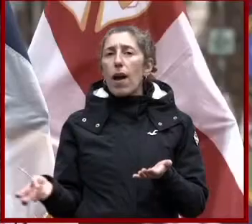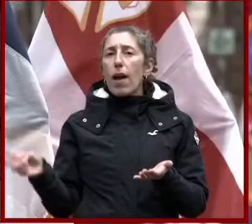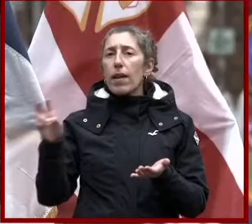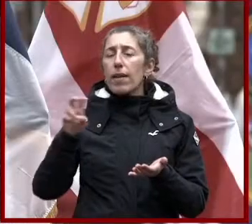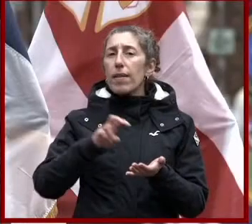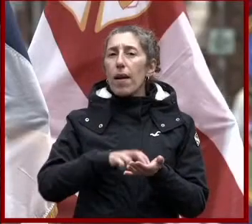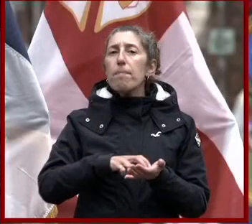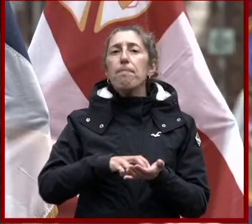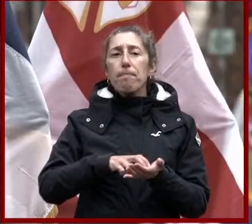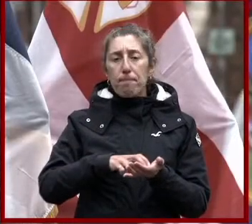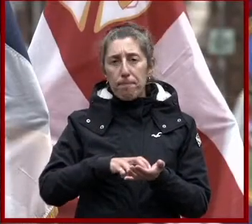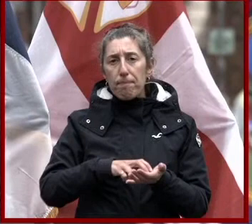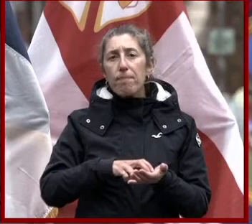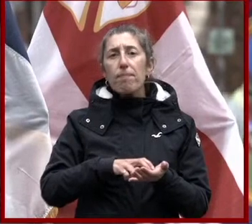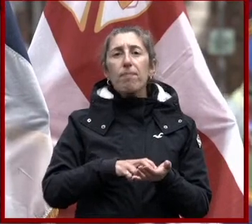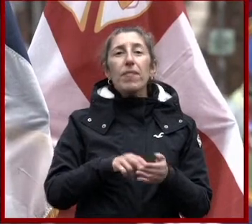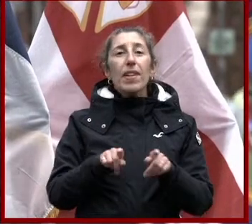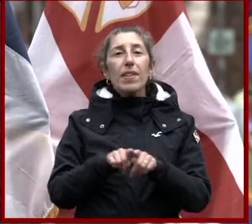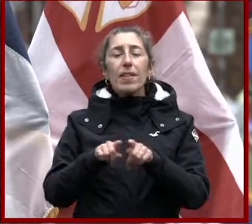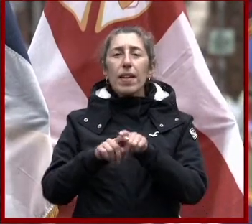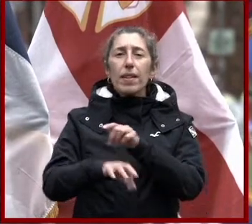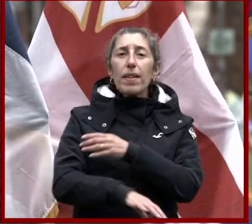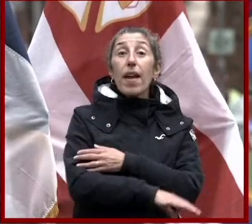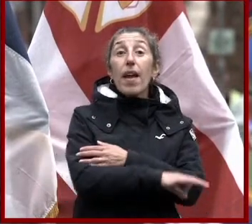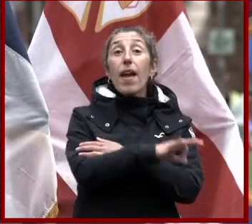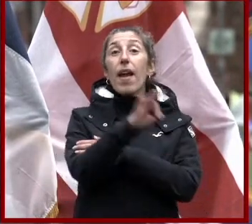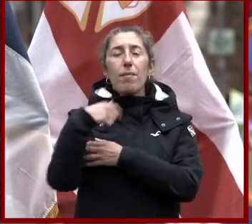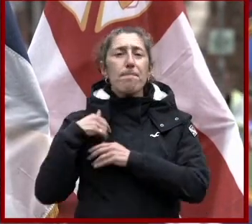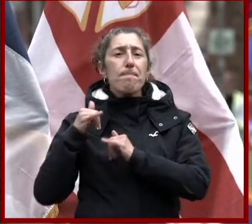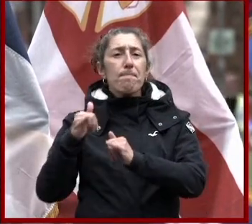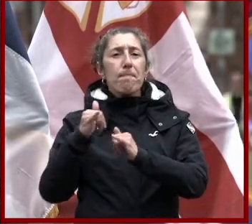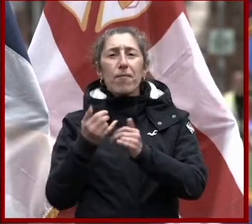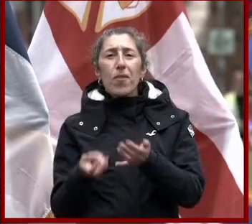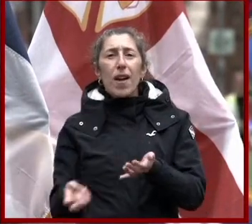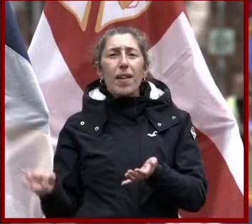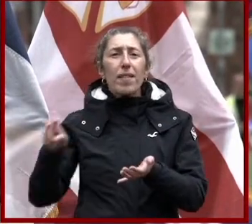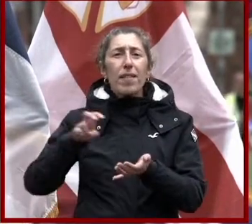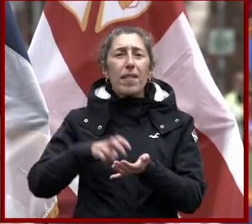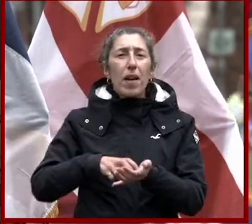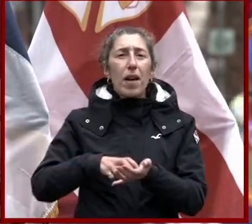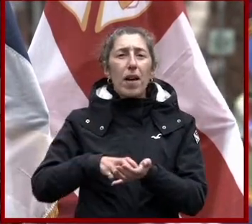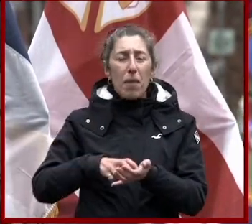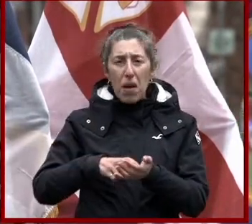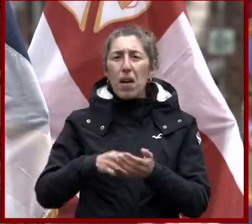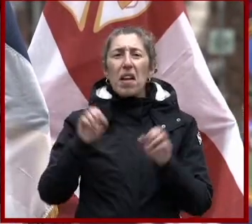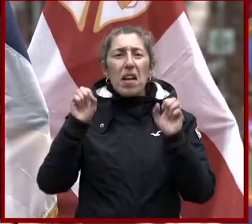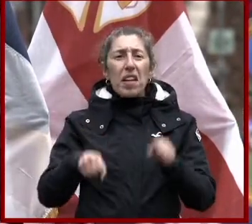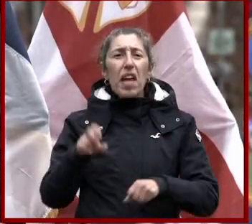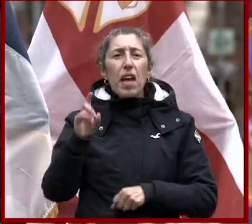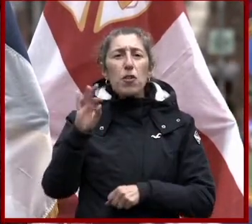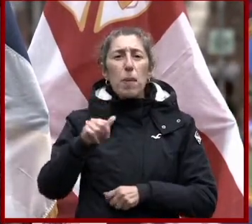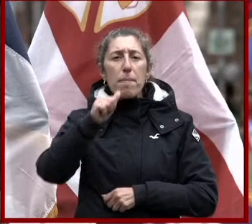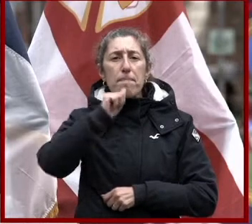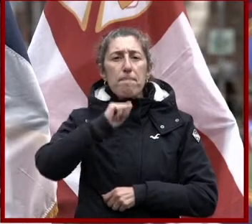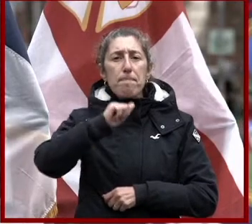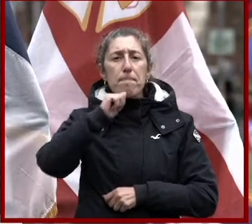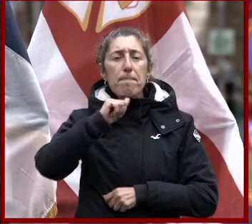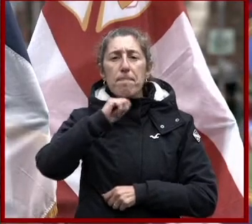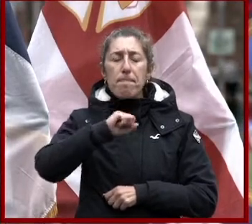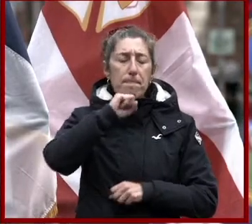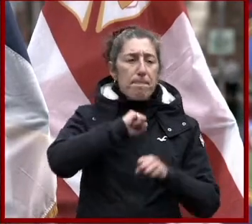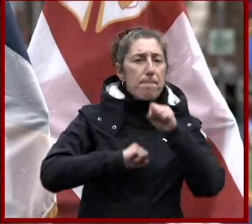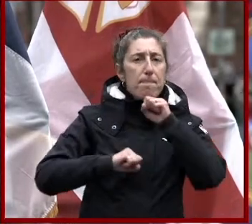I'll rise like the day. I'll rise up in spite of the ache. I'll rise